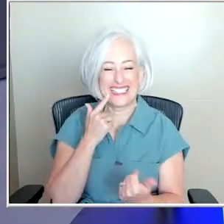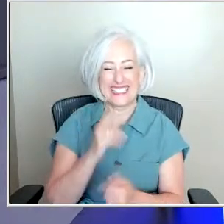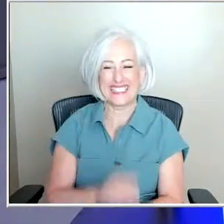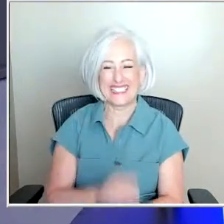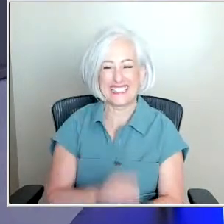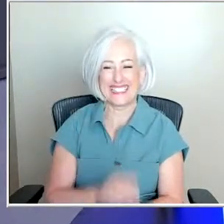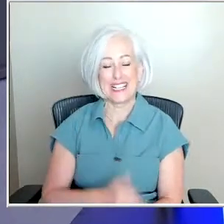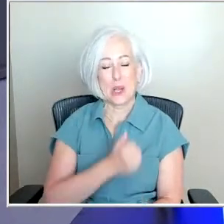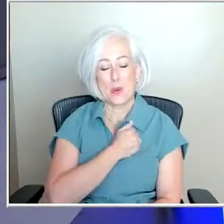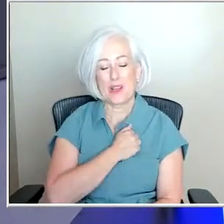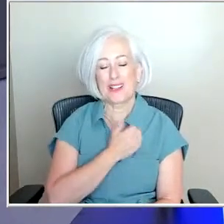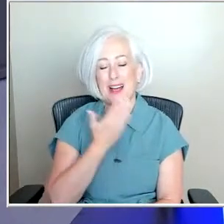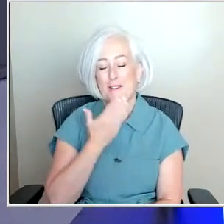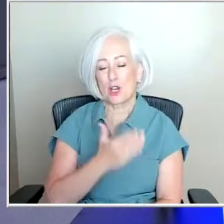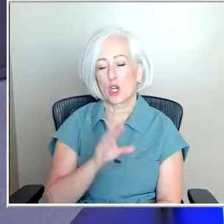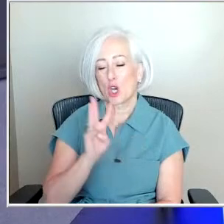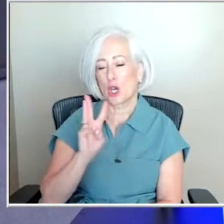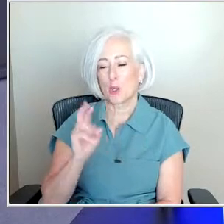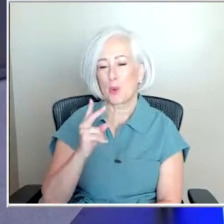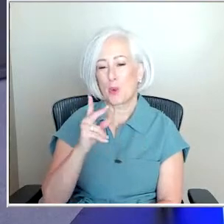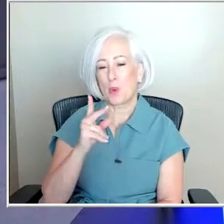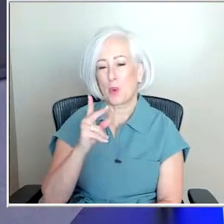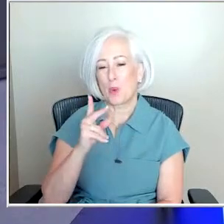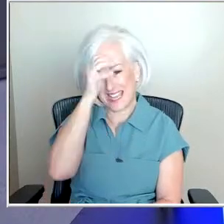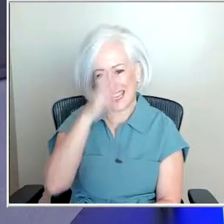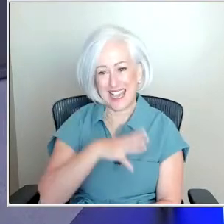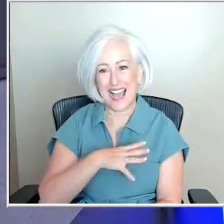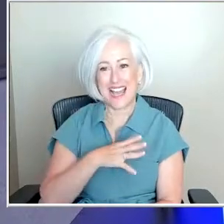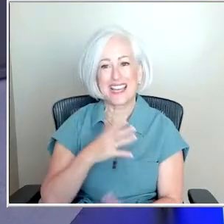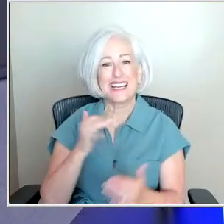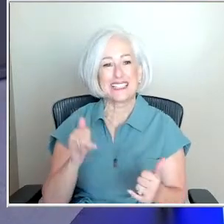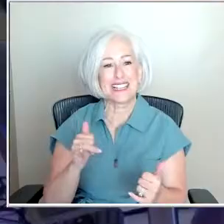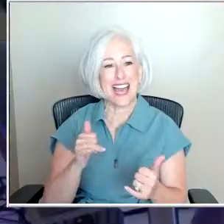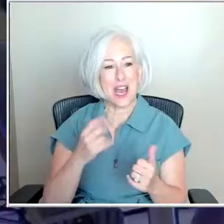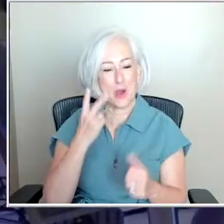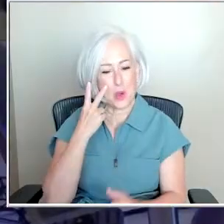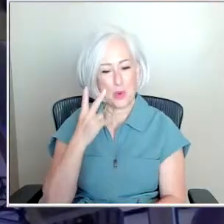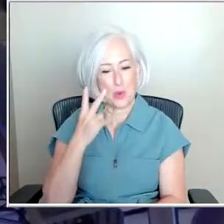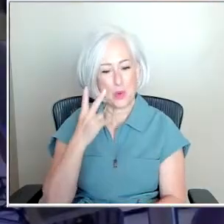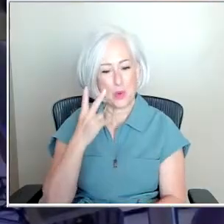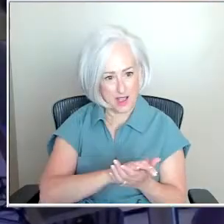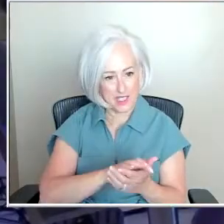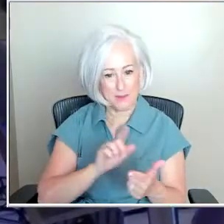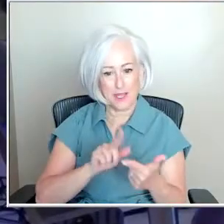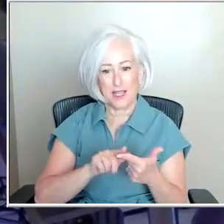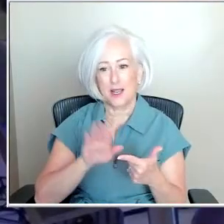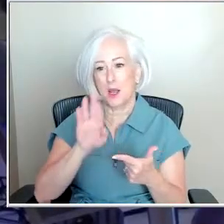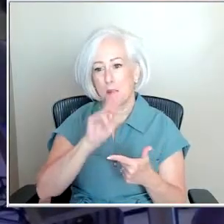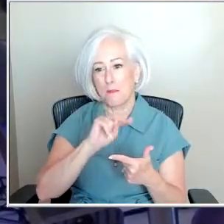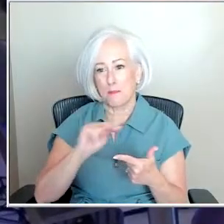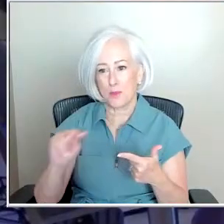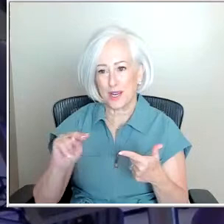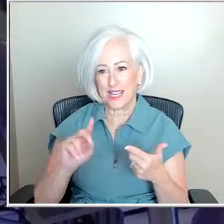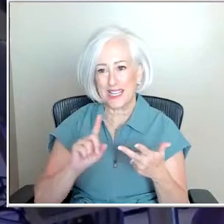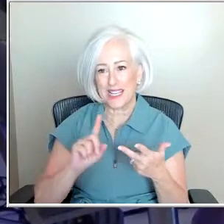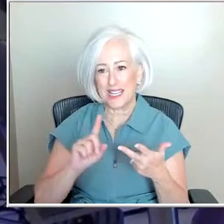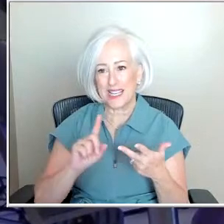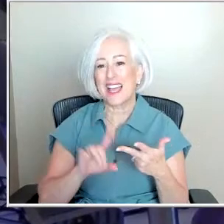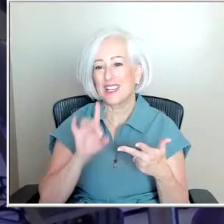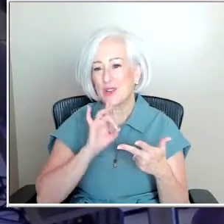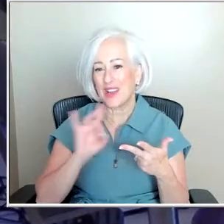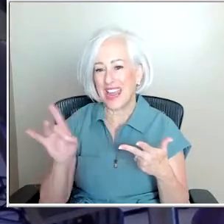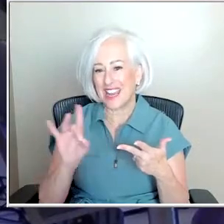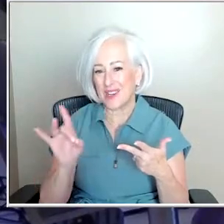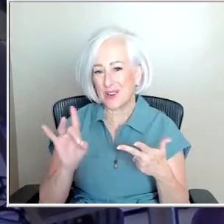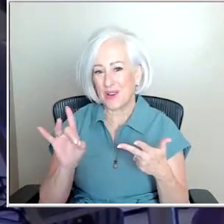a sappy sap. Okay, so we're going to bring in your hubby. We got Justin. We've got Bryn, your 8-year-old. And where is baby Yacoub?